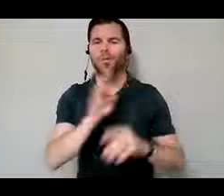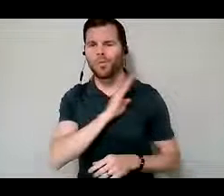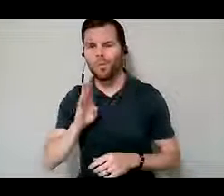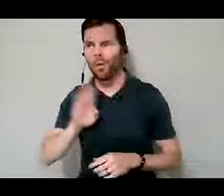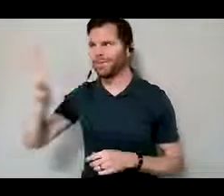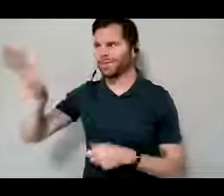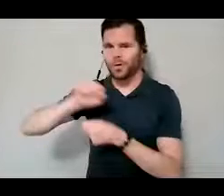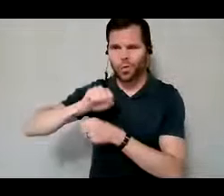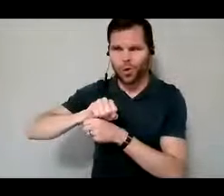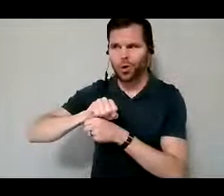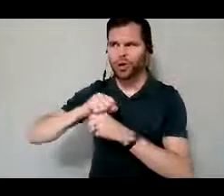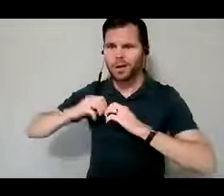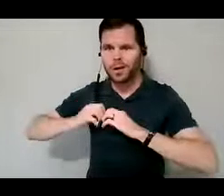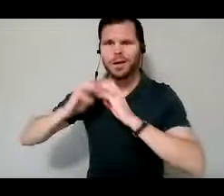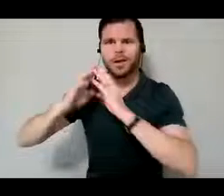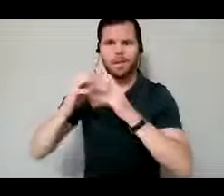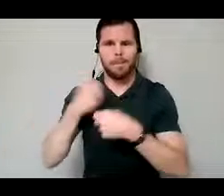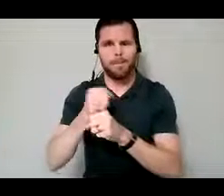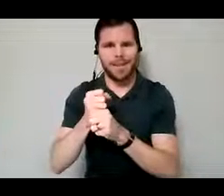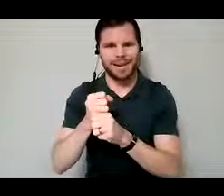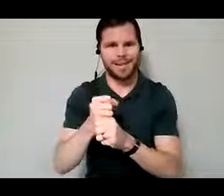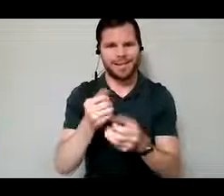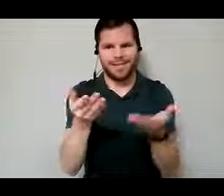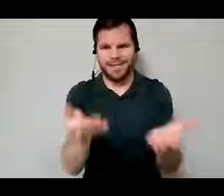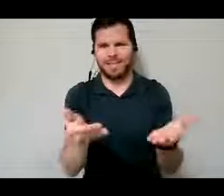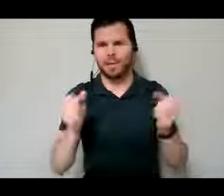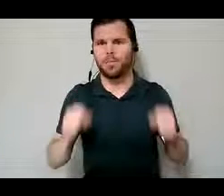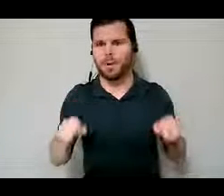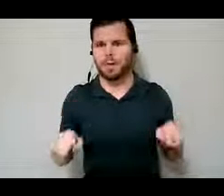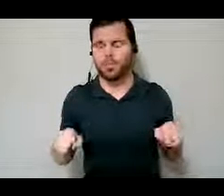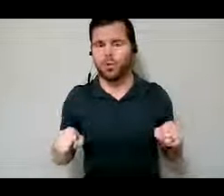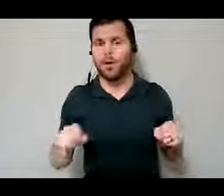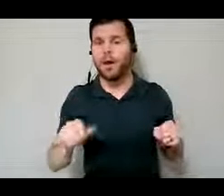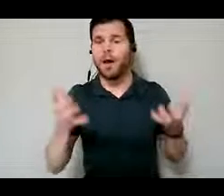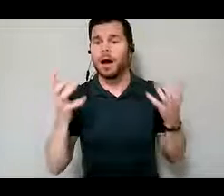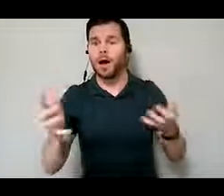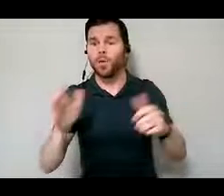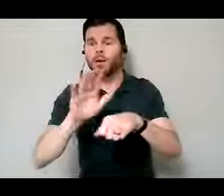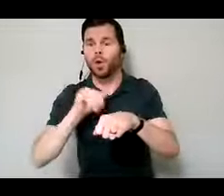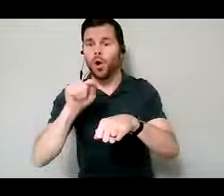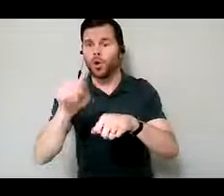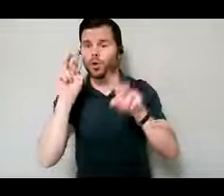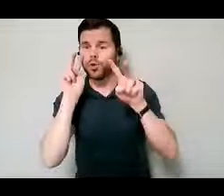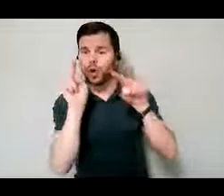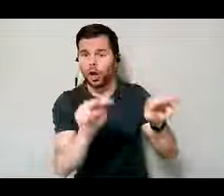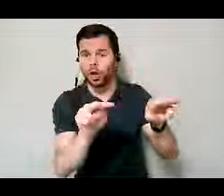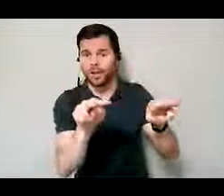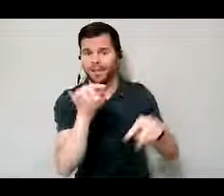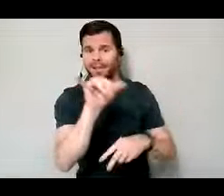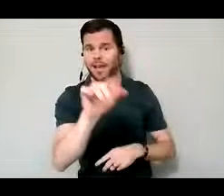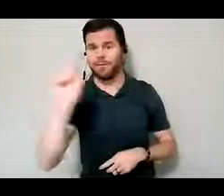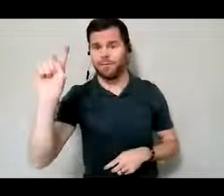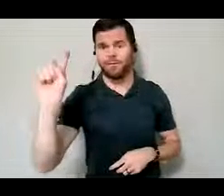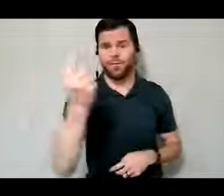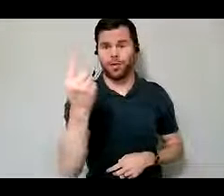these efforts possible. I would draw your attention particularly to this first one, when we're